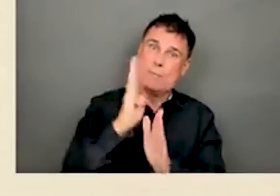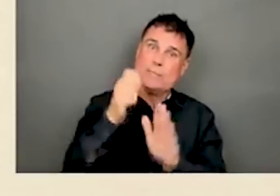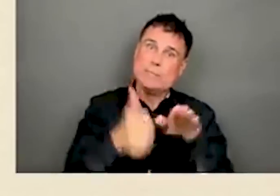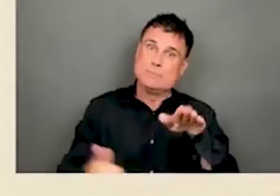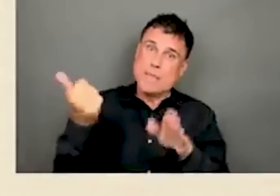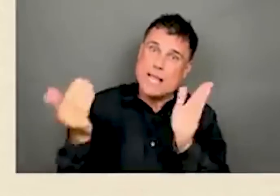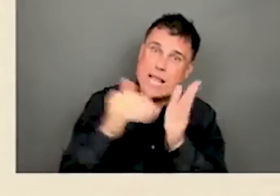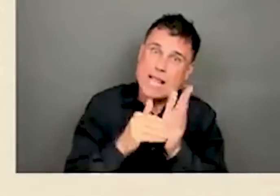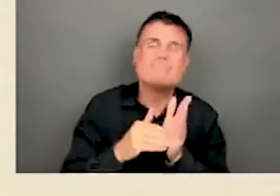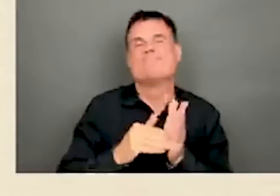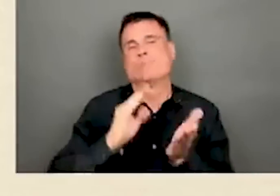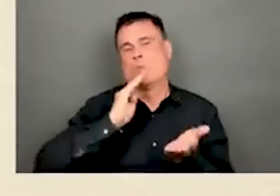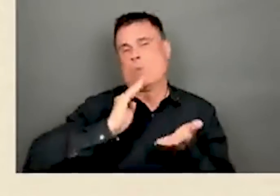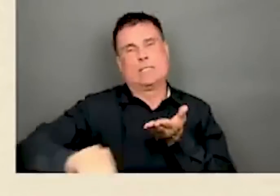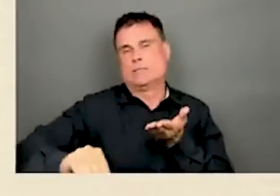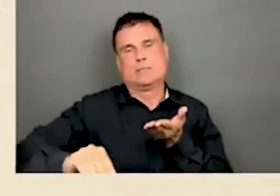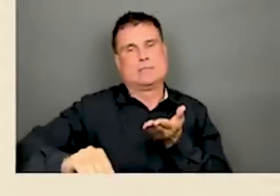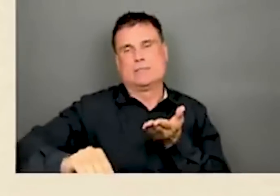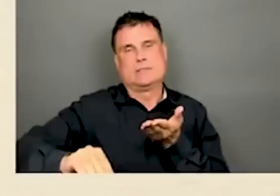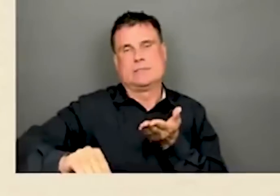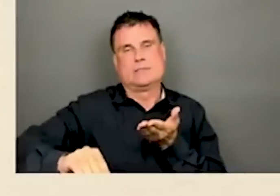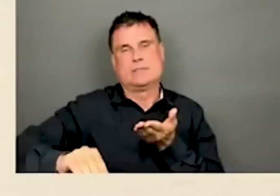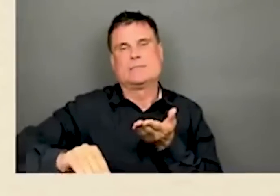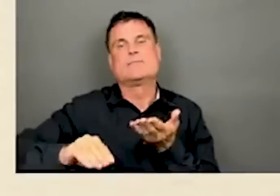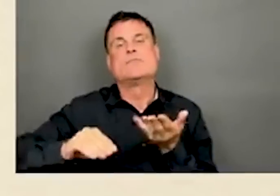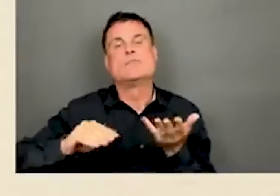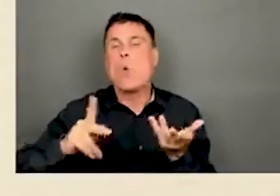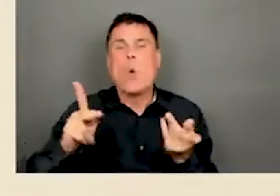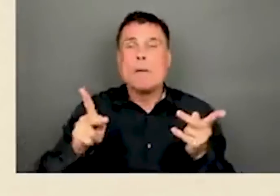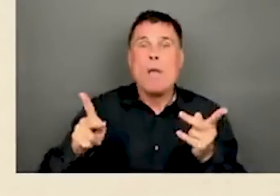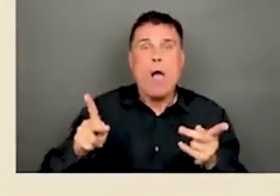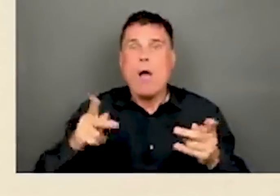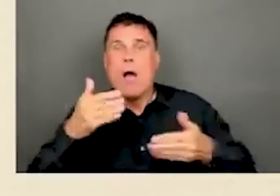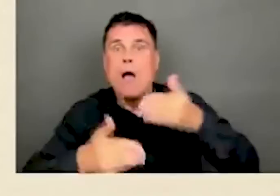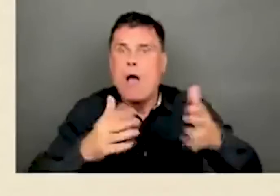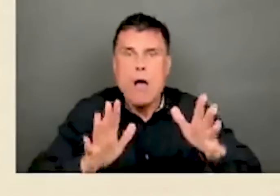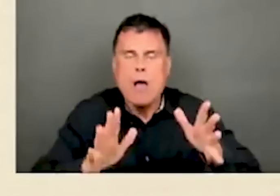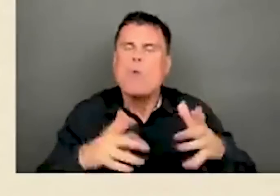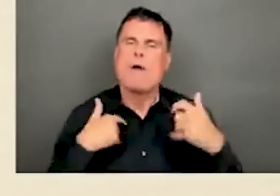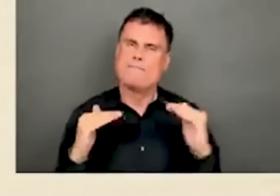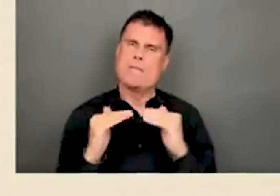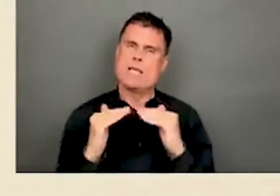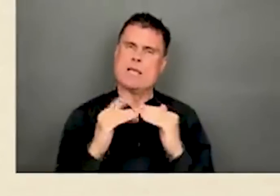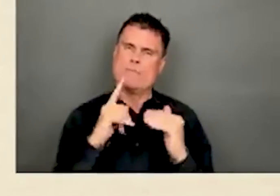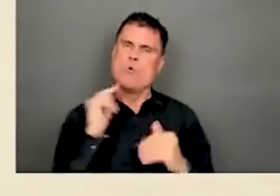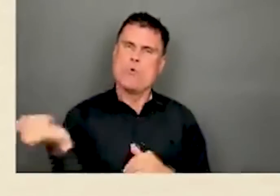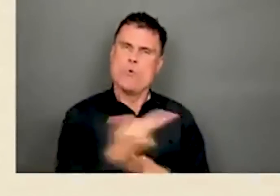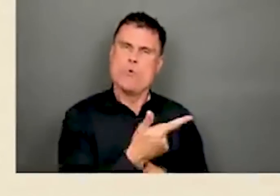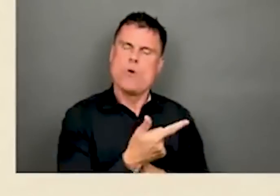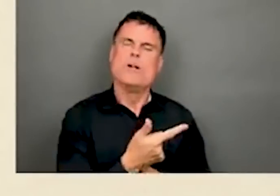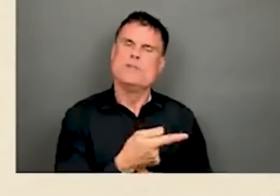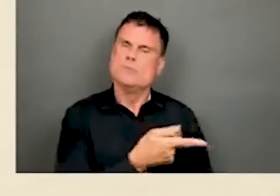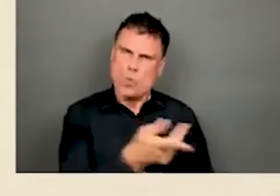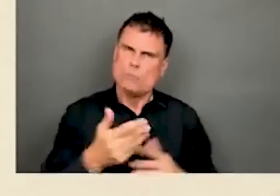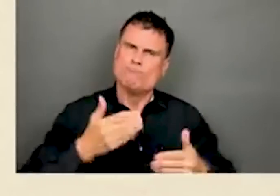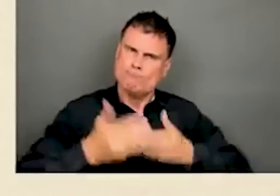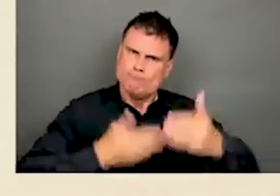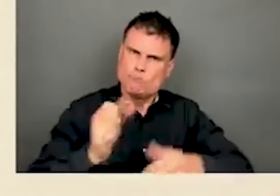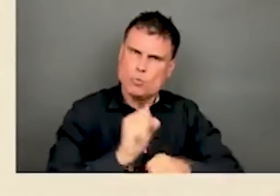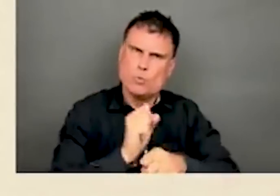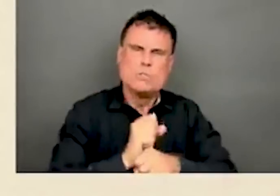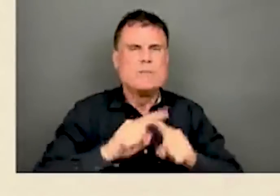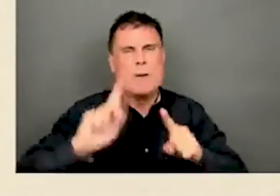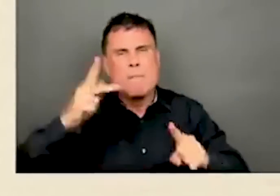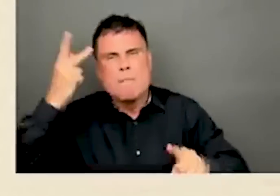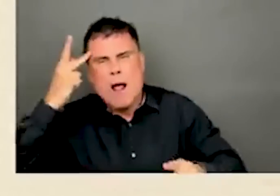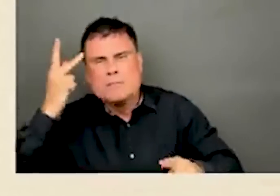country. Despite our political differences, we have been a uniform group, despite changes by elections,